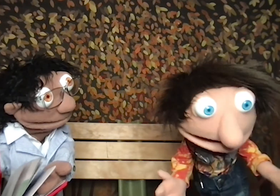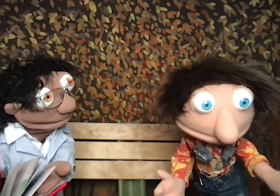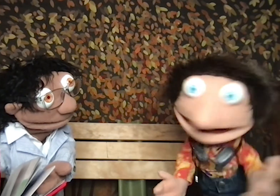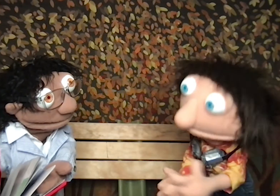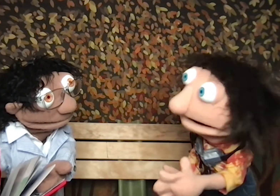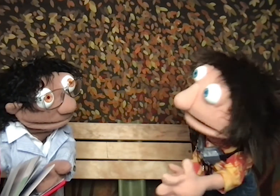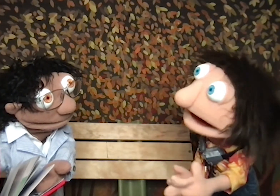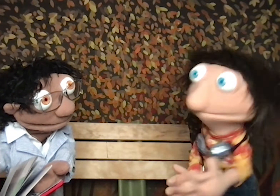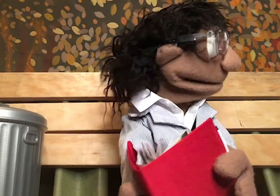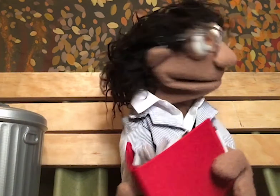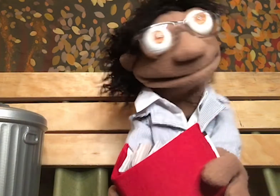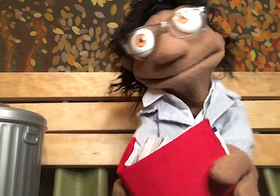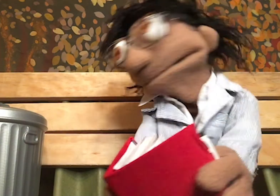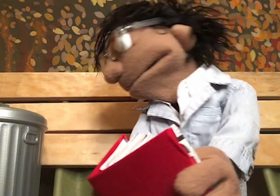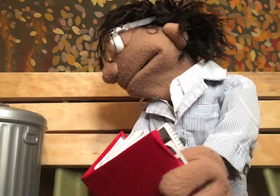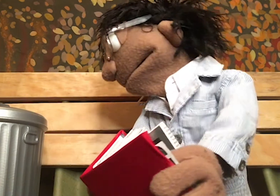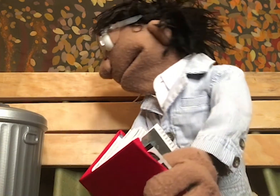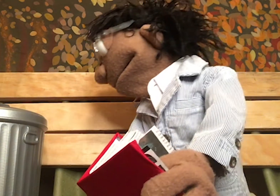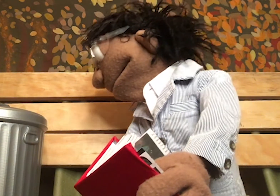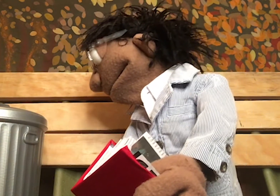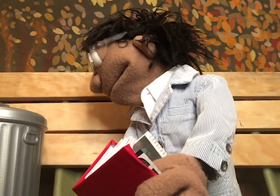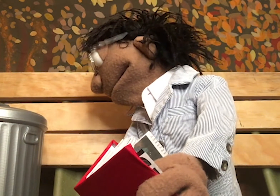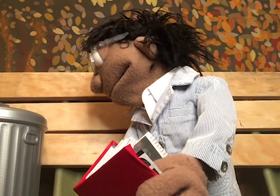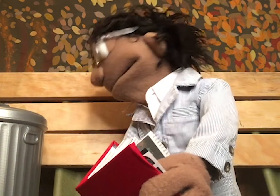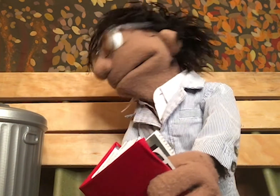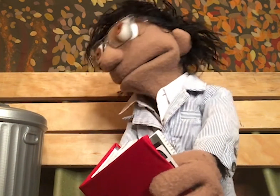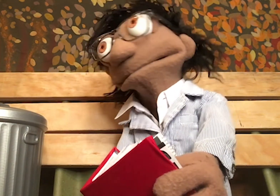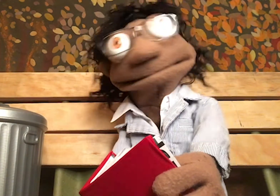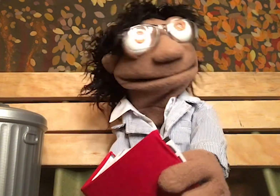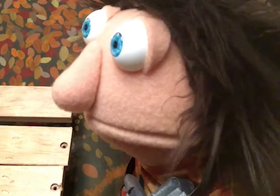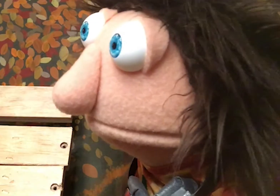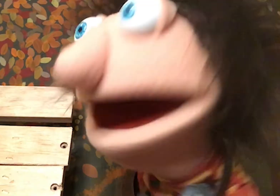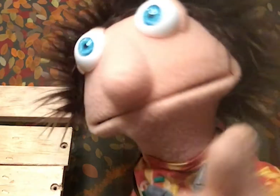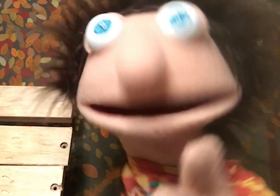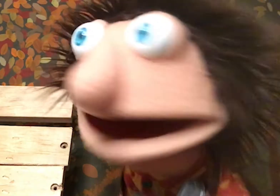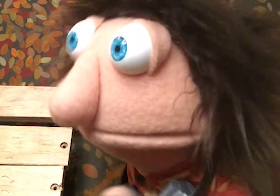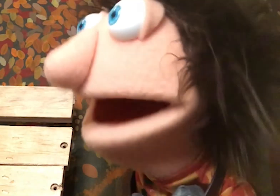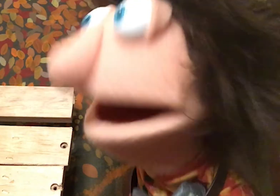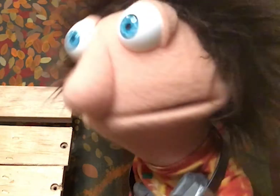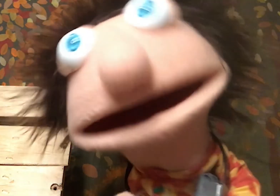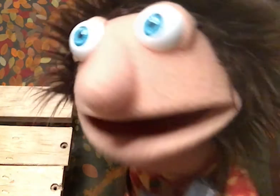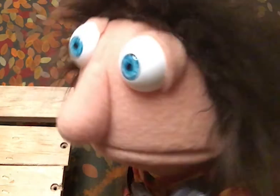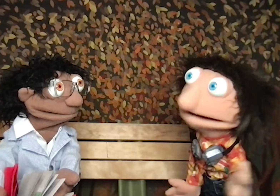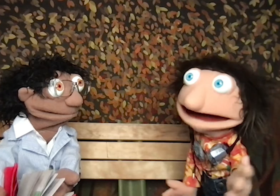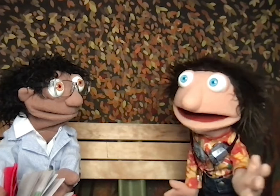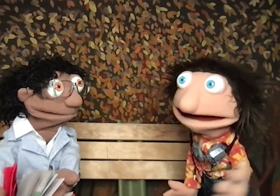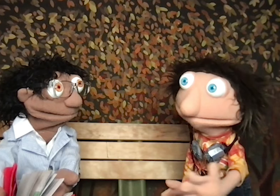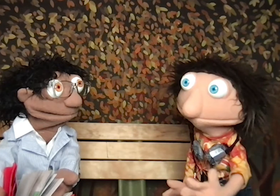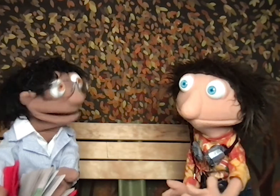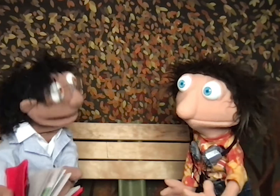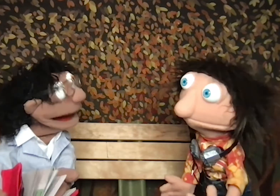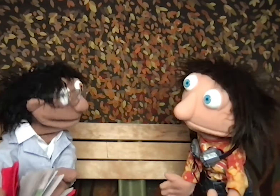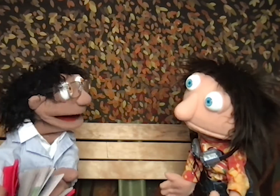about pissing behind the garbage can? At least I was behind the can. Don't they know at the zoo, the animals piss and shit wherever they damn well